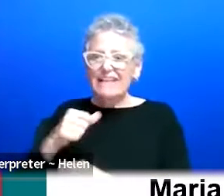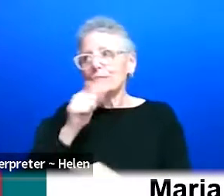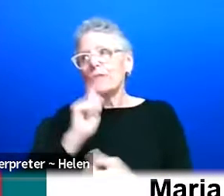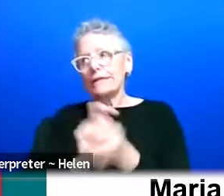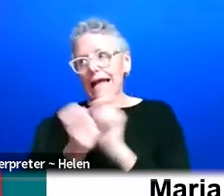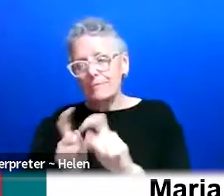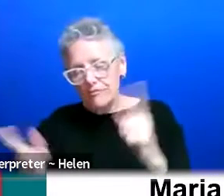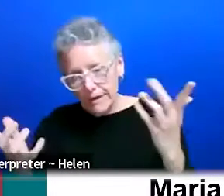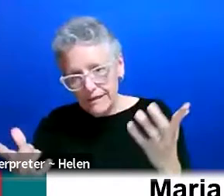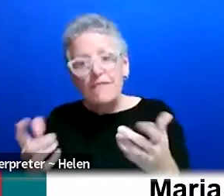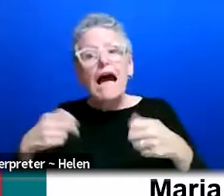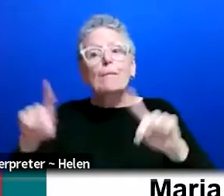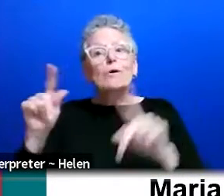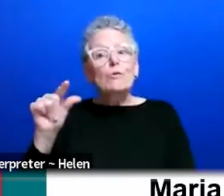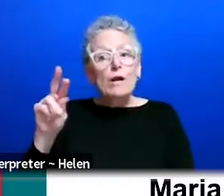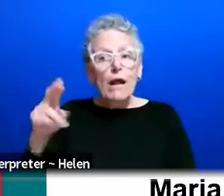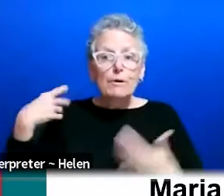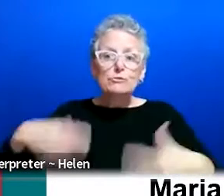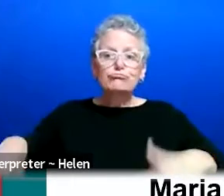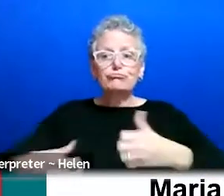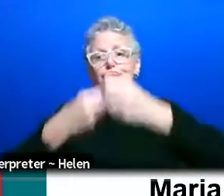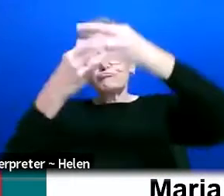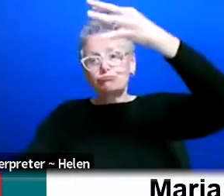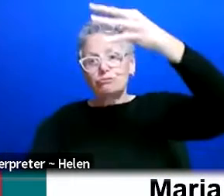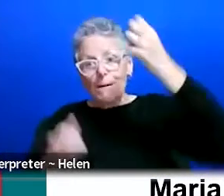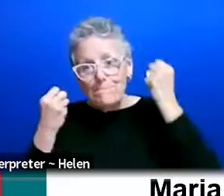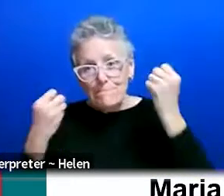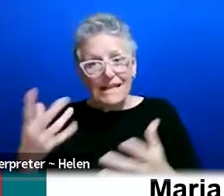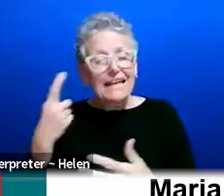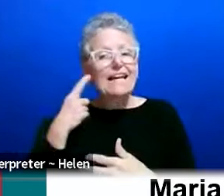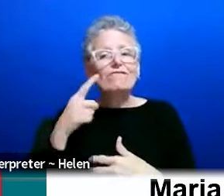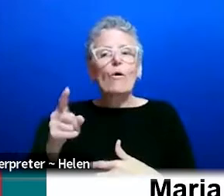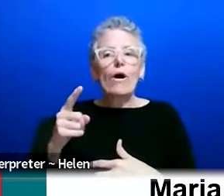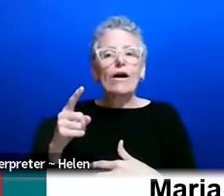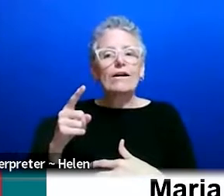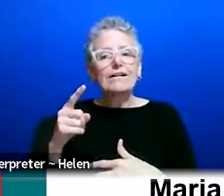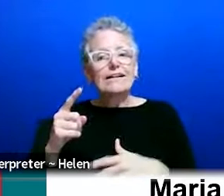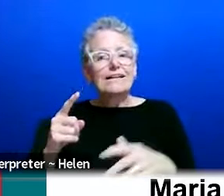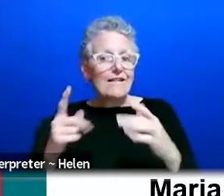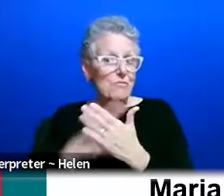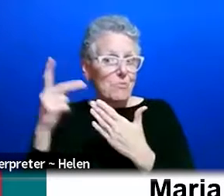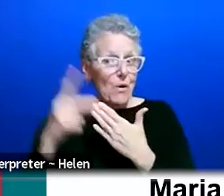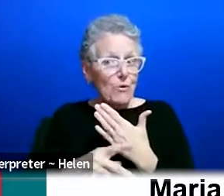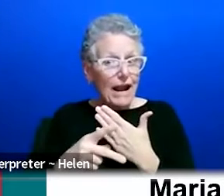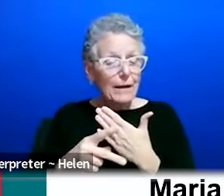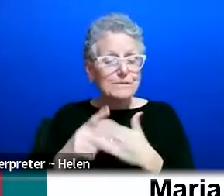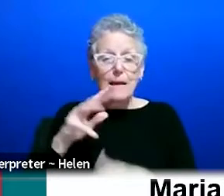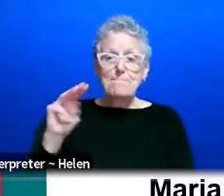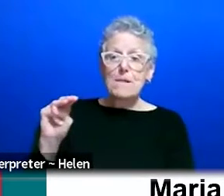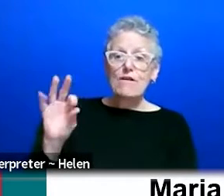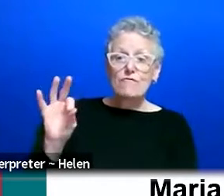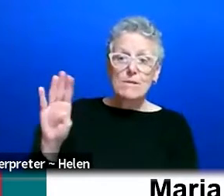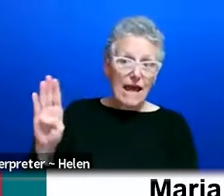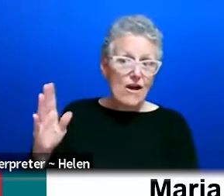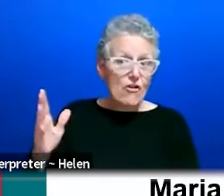the opportunities in Grand Rapids have been incredible for the breadth and the depth of the programs that Mary Free Bed